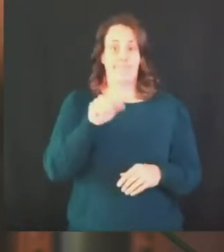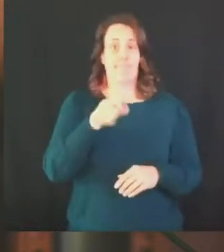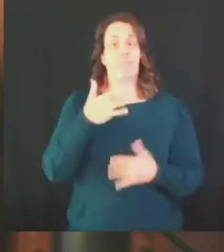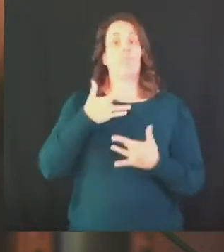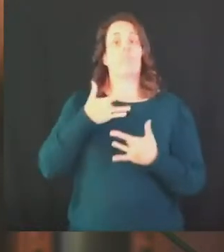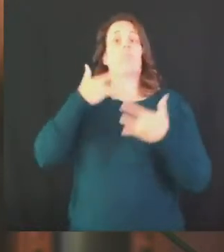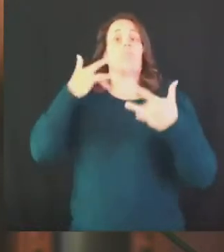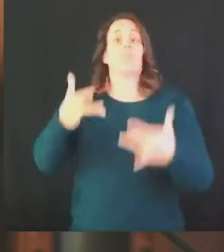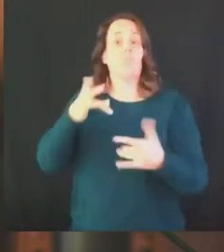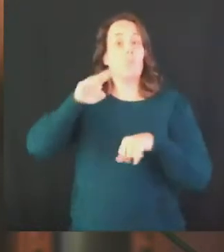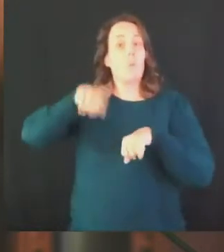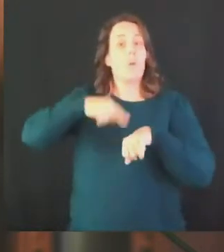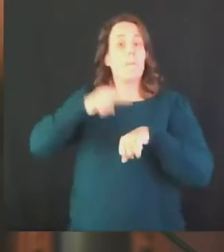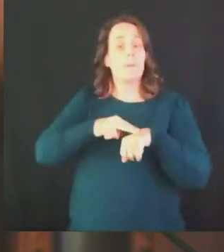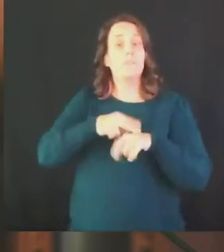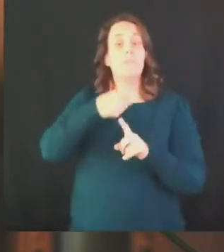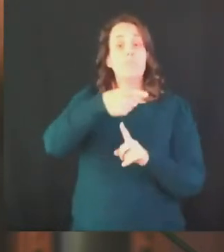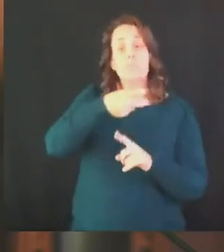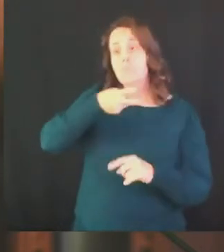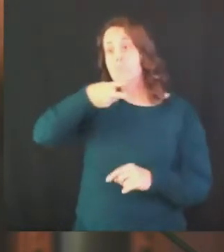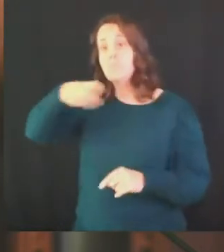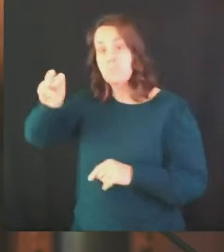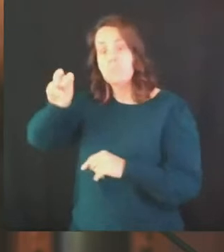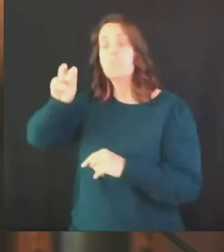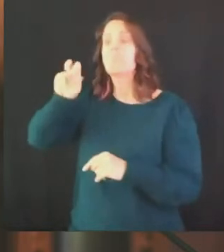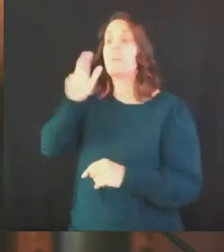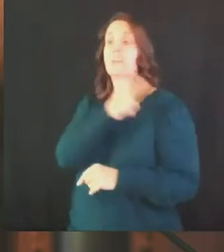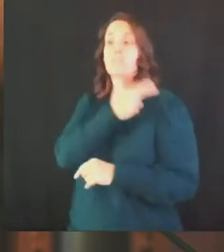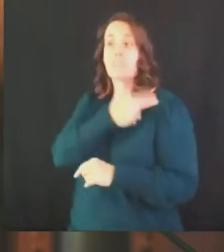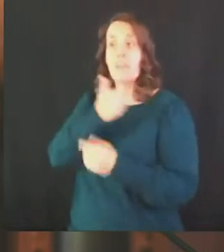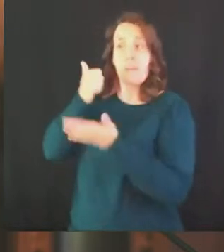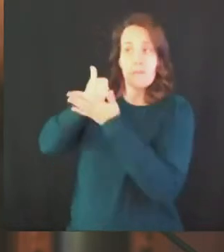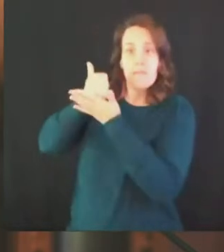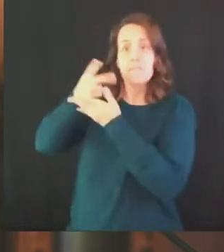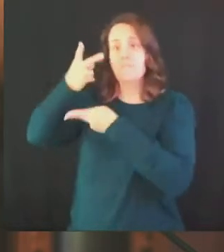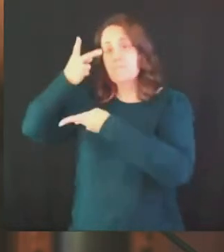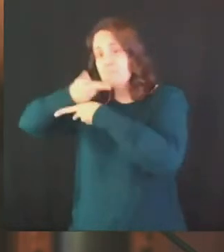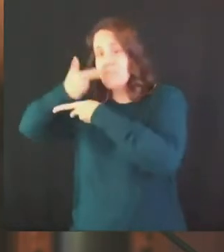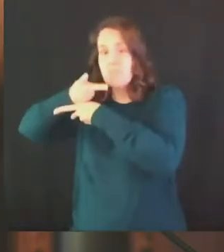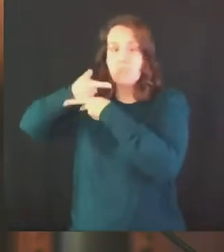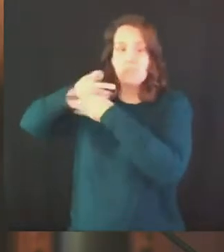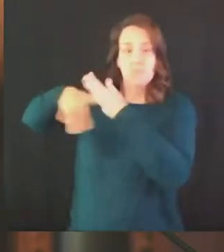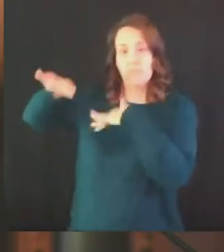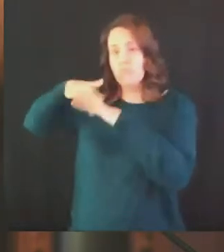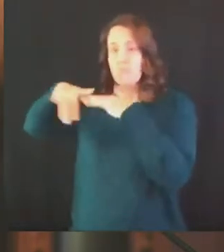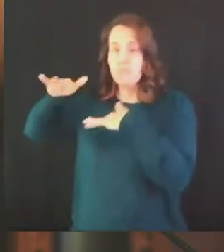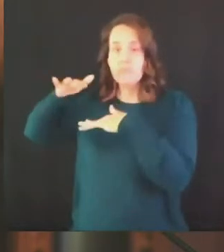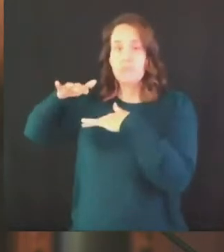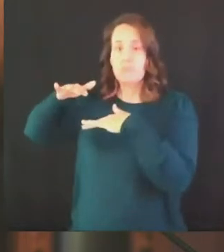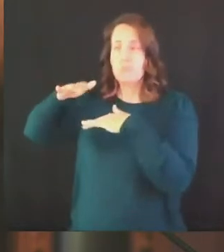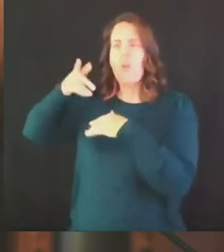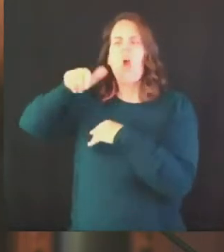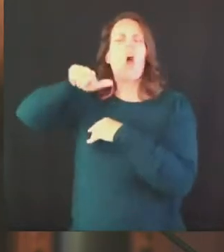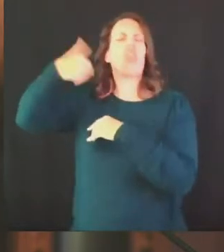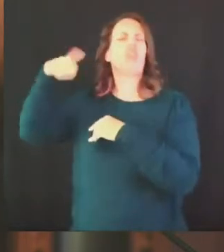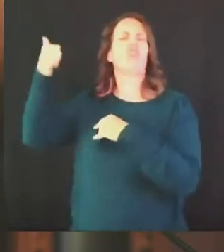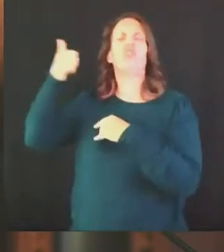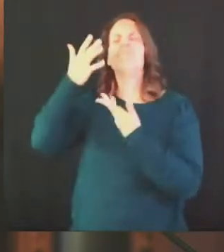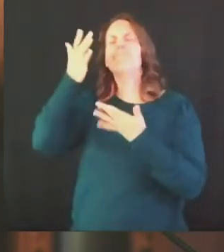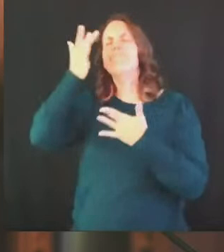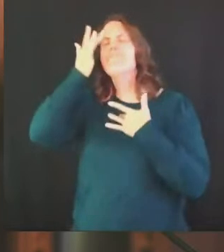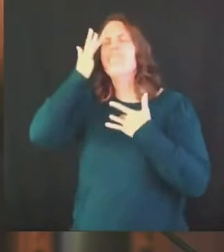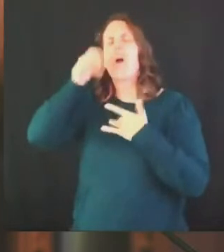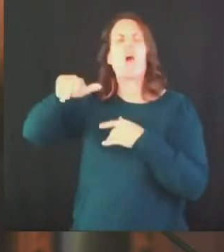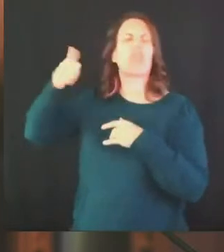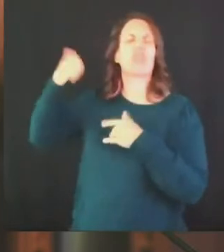that they need, and when they're ready, return to their nursing home, to their skilled nursing facility. In the situation we are in now, where we're